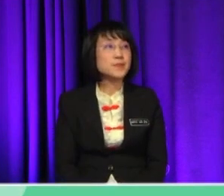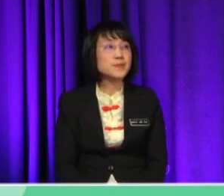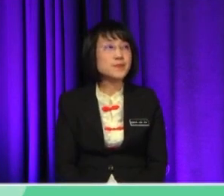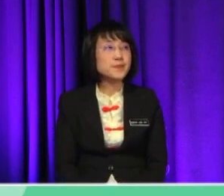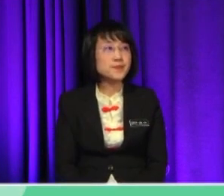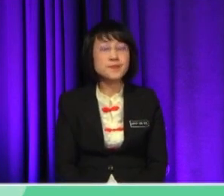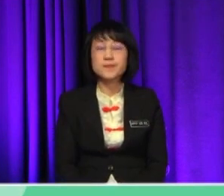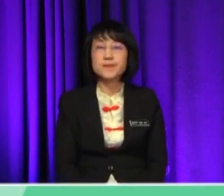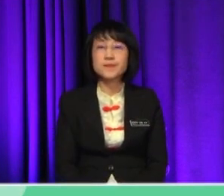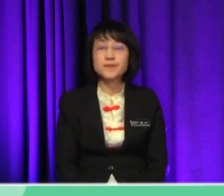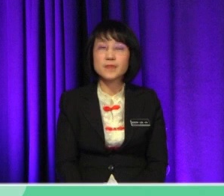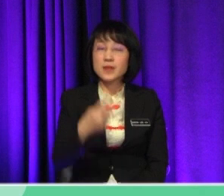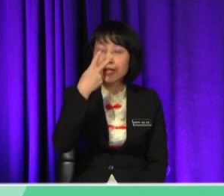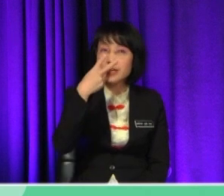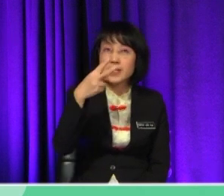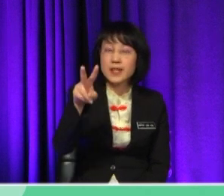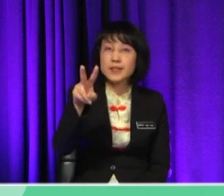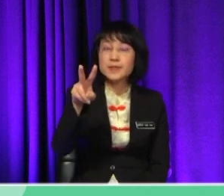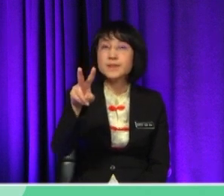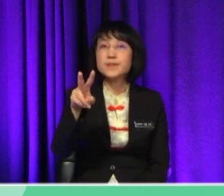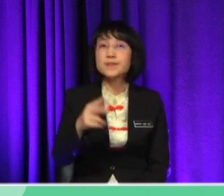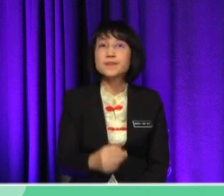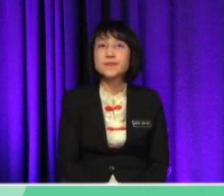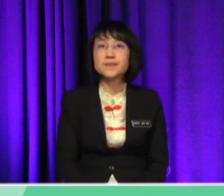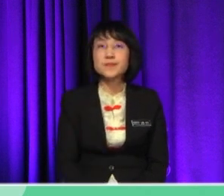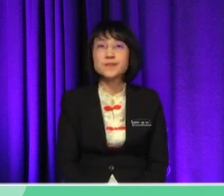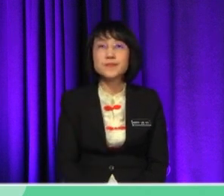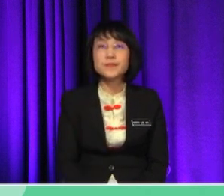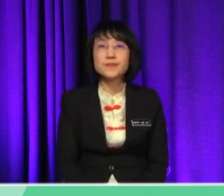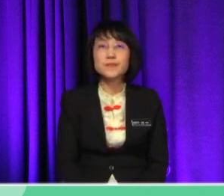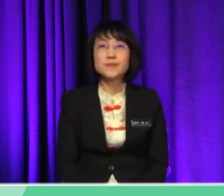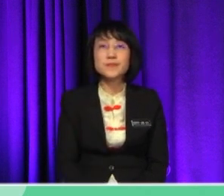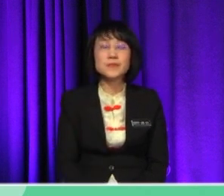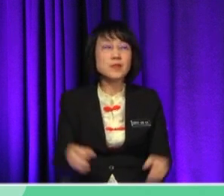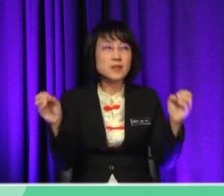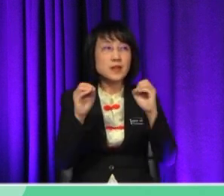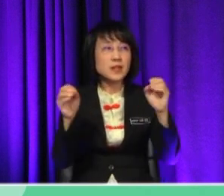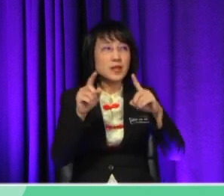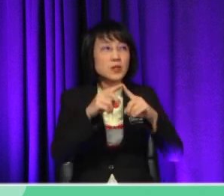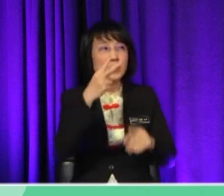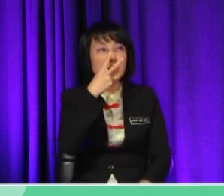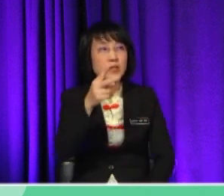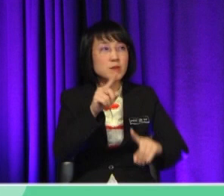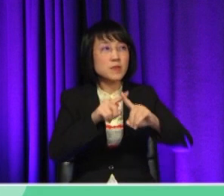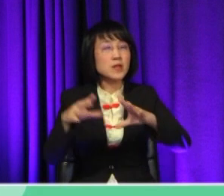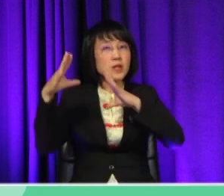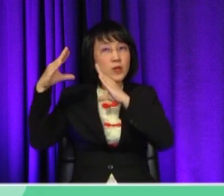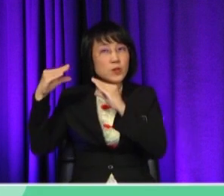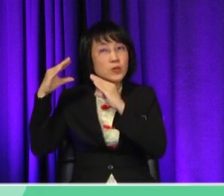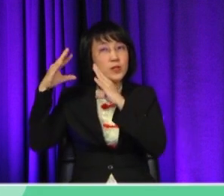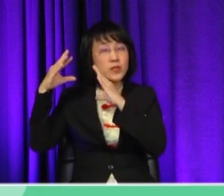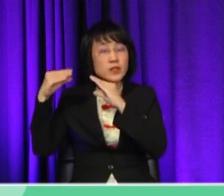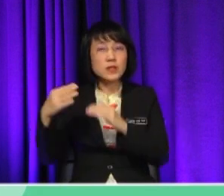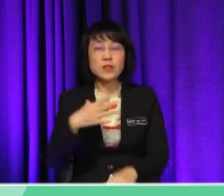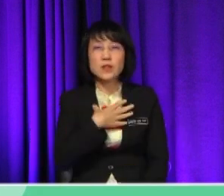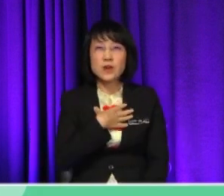out. And here we can see there's nothing to see but a cushion of snow. So here you can just imagine a pile of